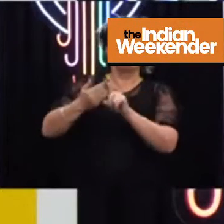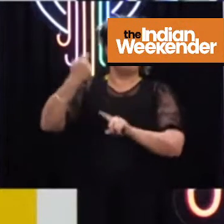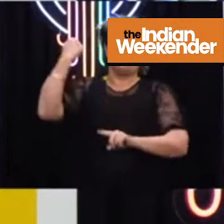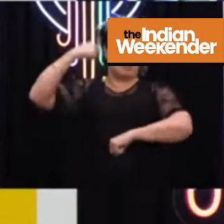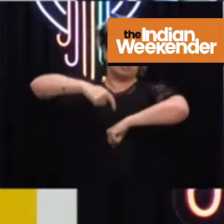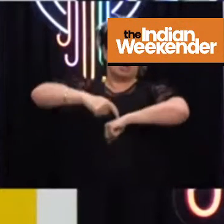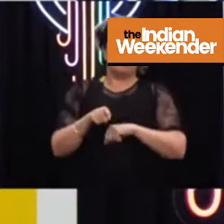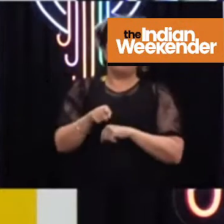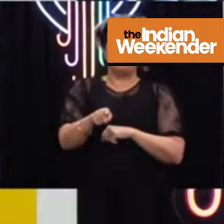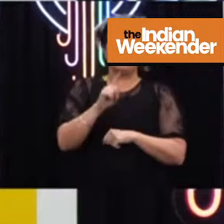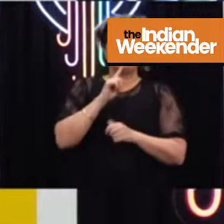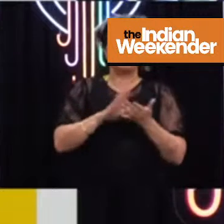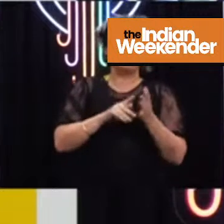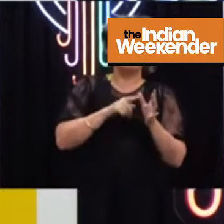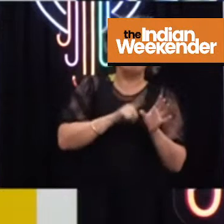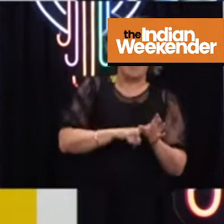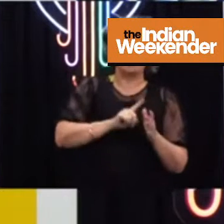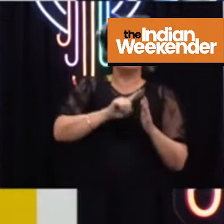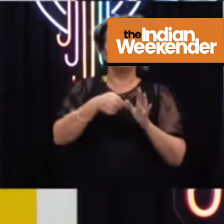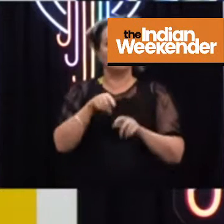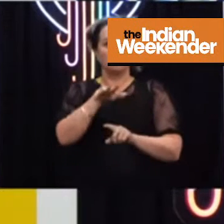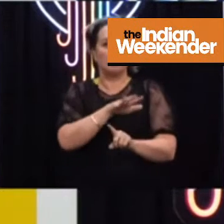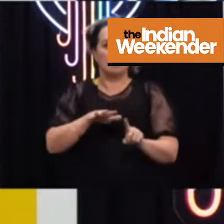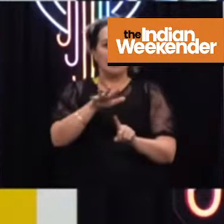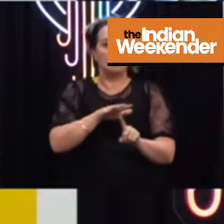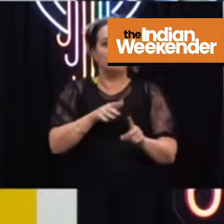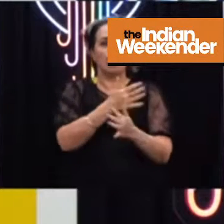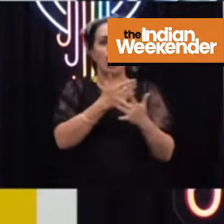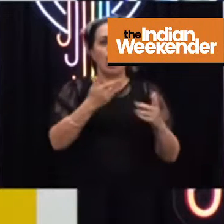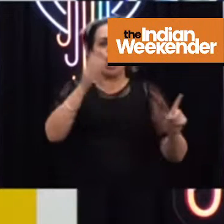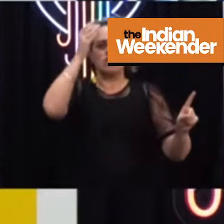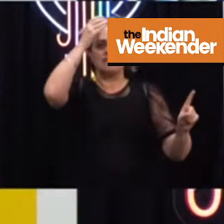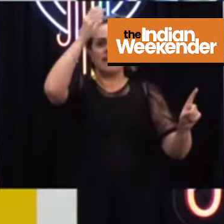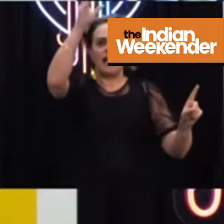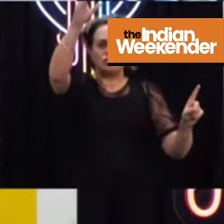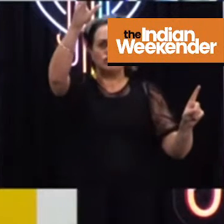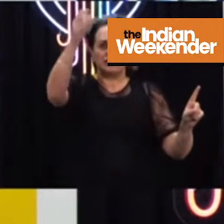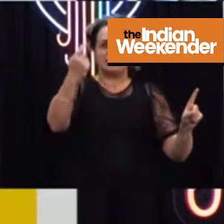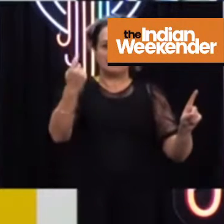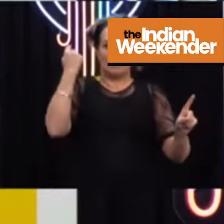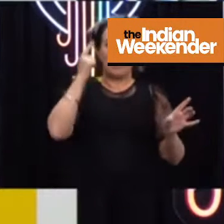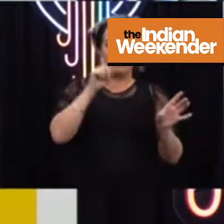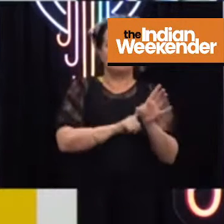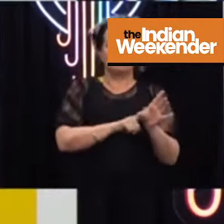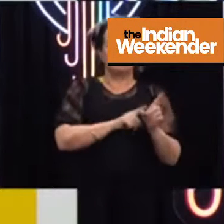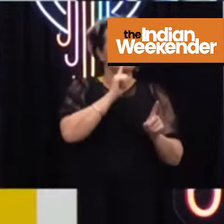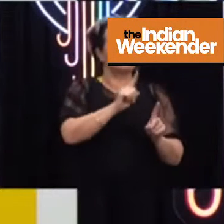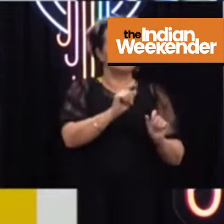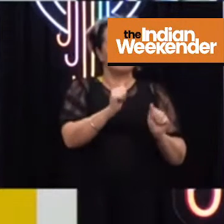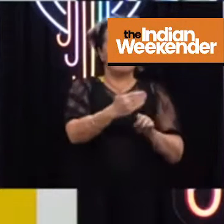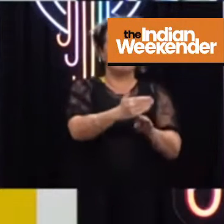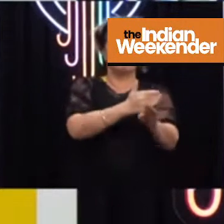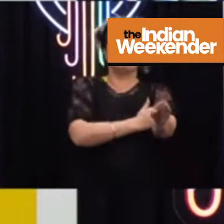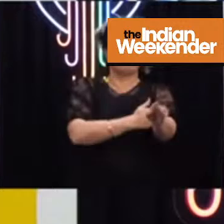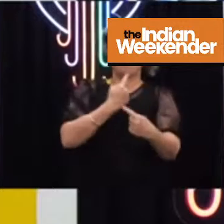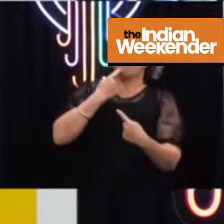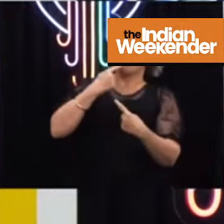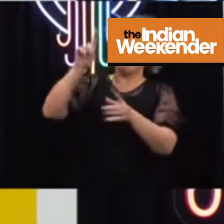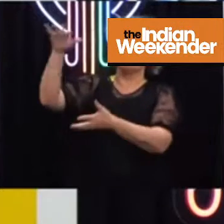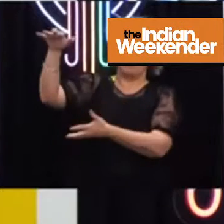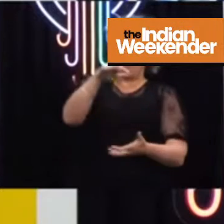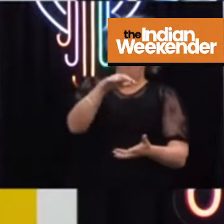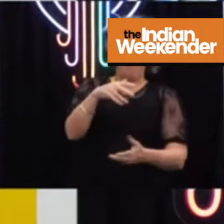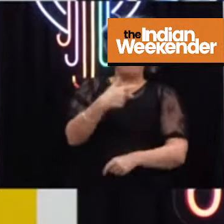In May, June, July, many countries had already announced advanced purchase agreements. Were we late to that process? No. So you can see that we